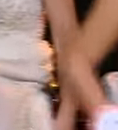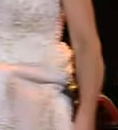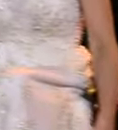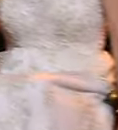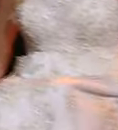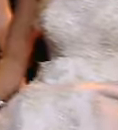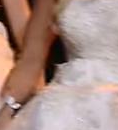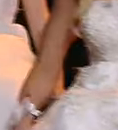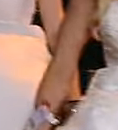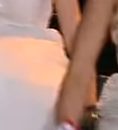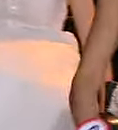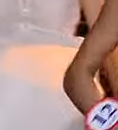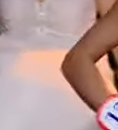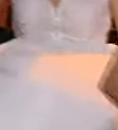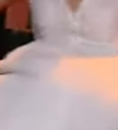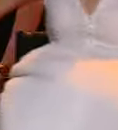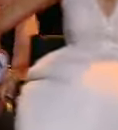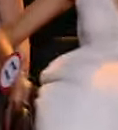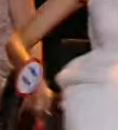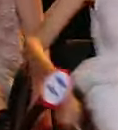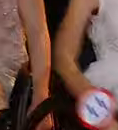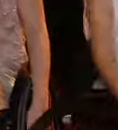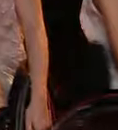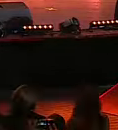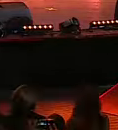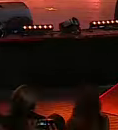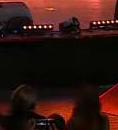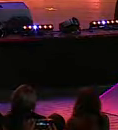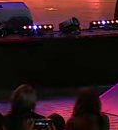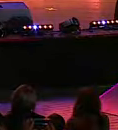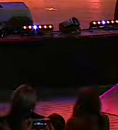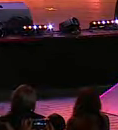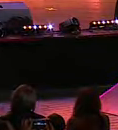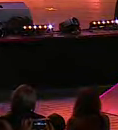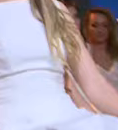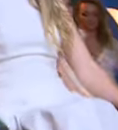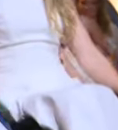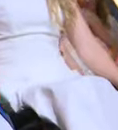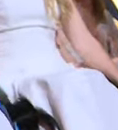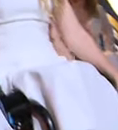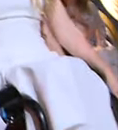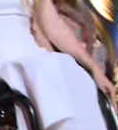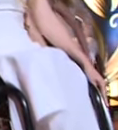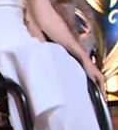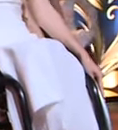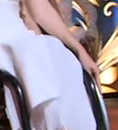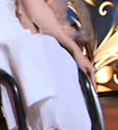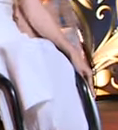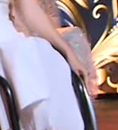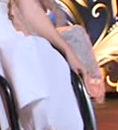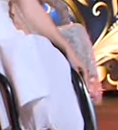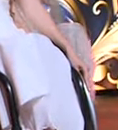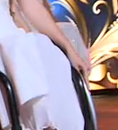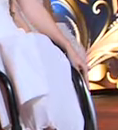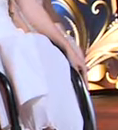life there's been heartache and pain. I don't know if I can face